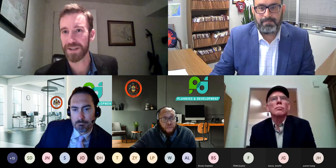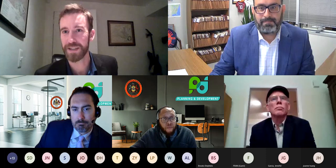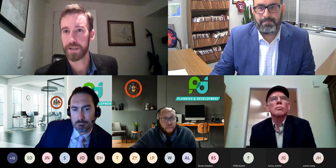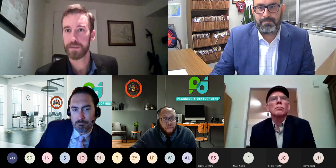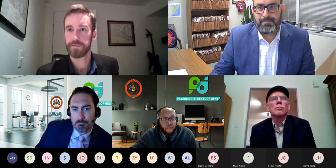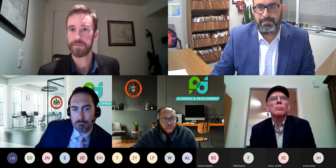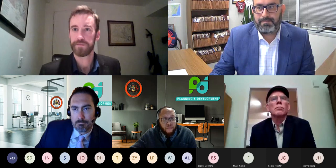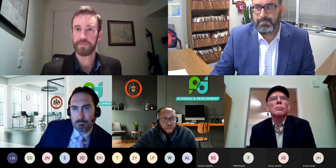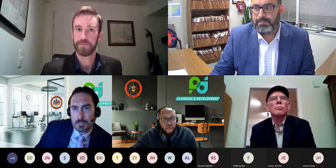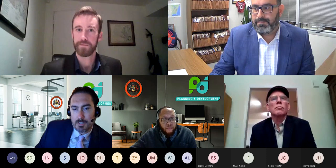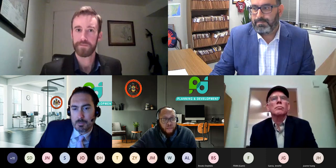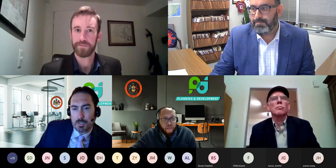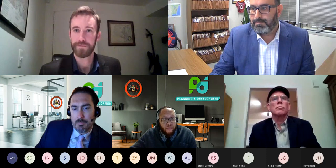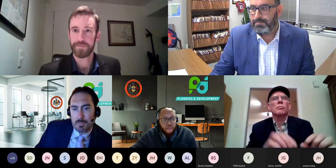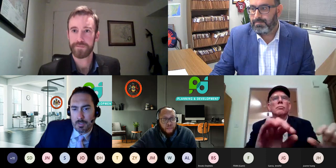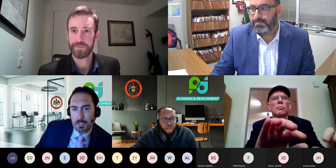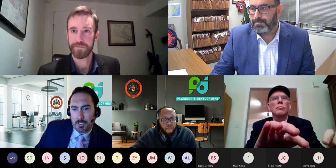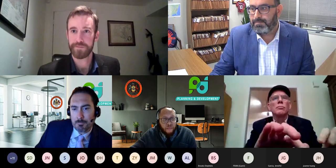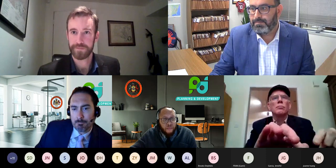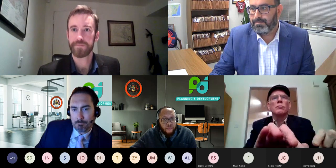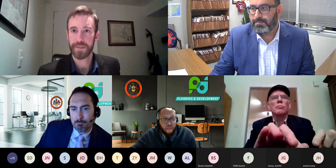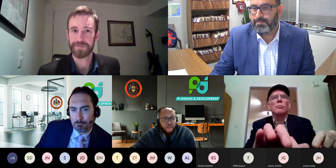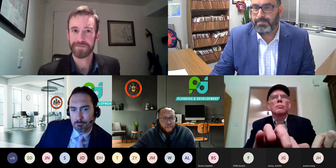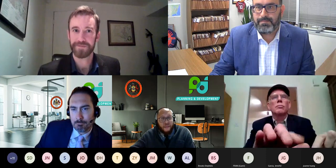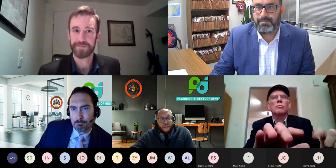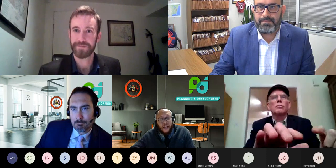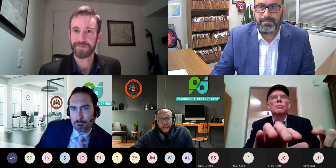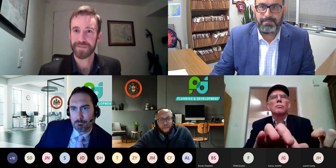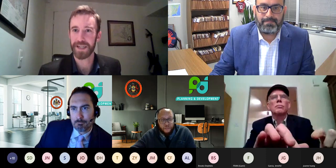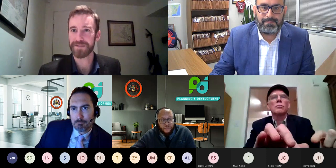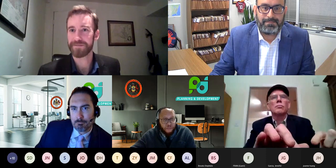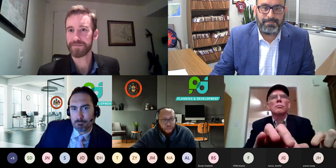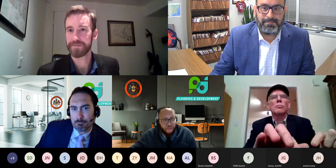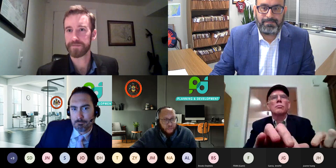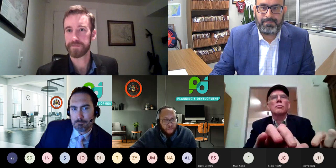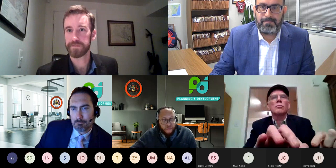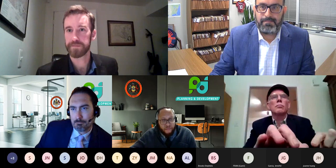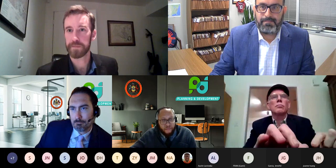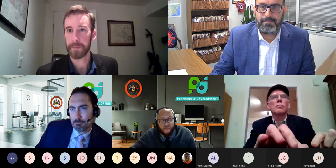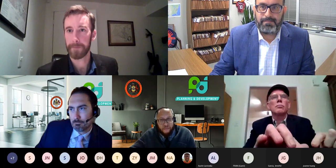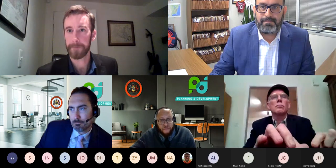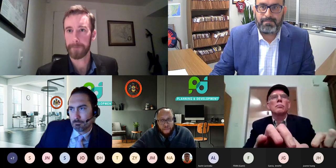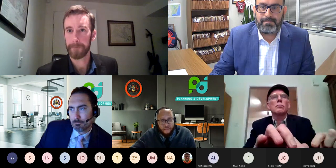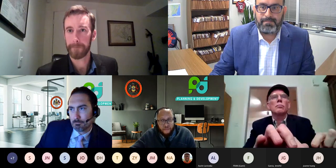your time. Thank you. Thank you to all of you. Have a good night. Good night. Good night.